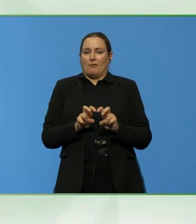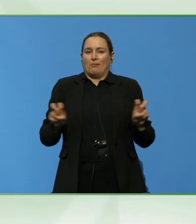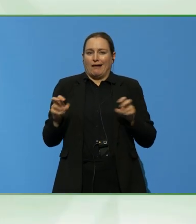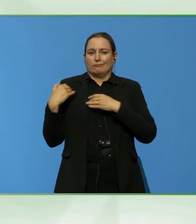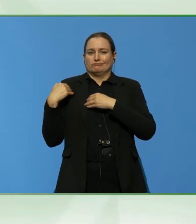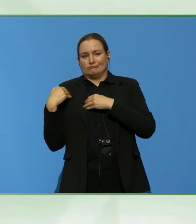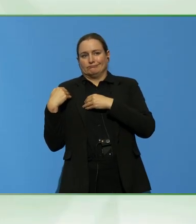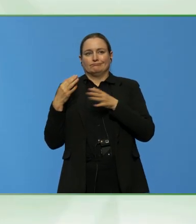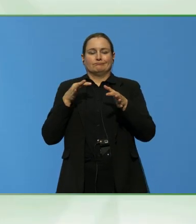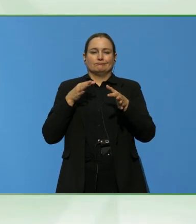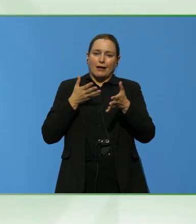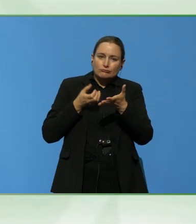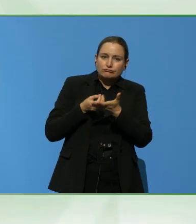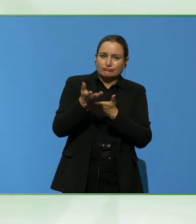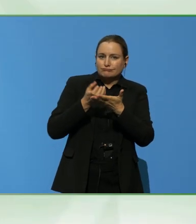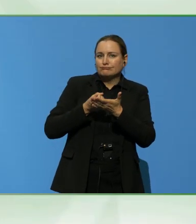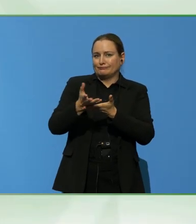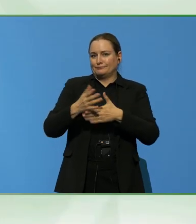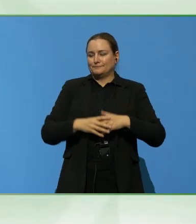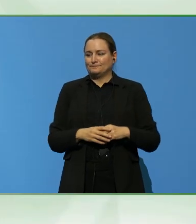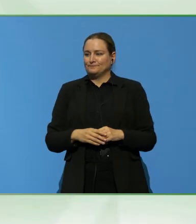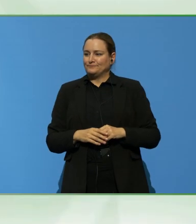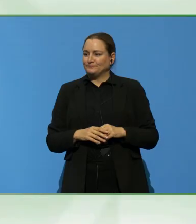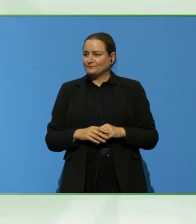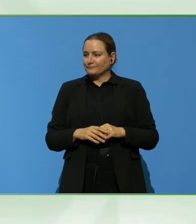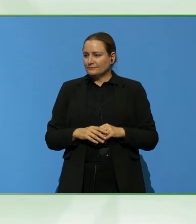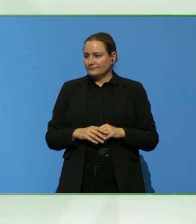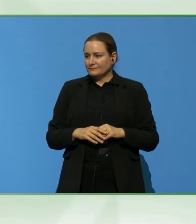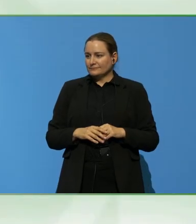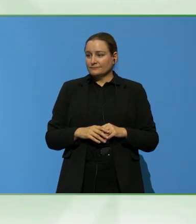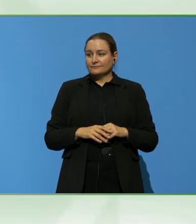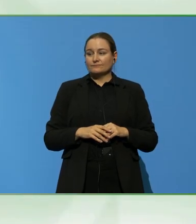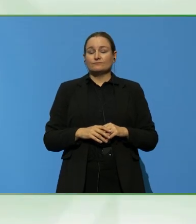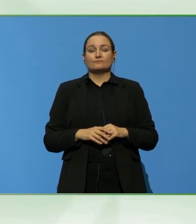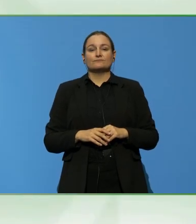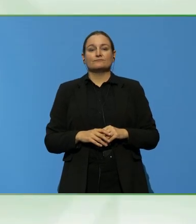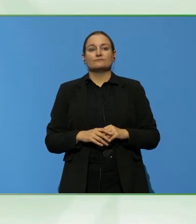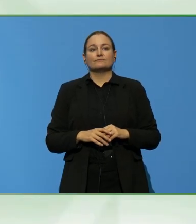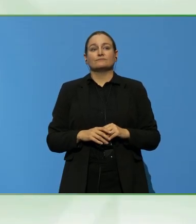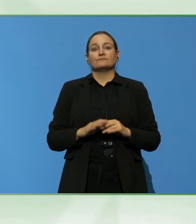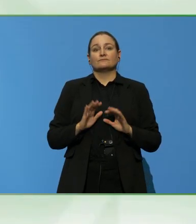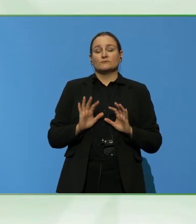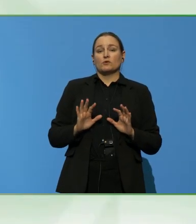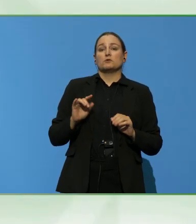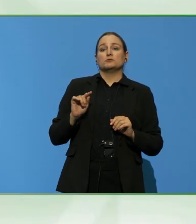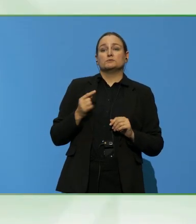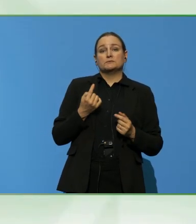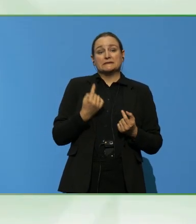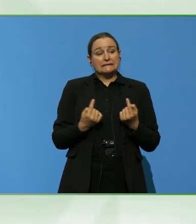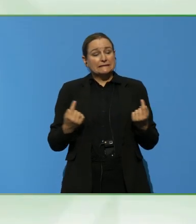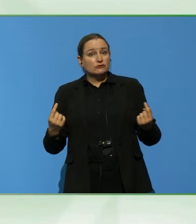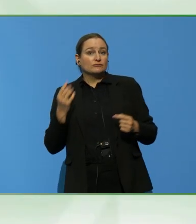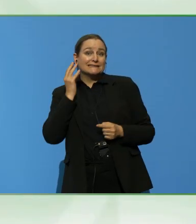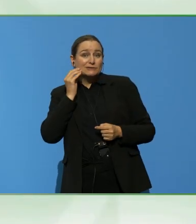what we will do today are primarily two things. We will hear individual case studies, nice and compact.